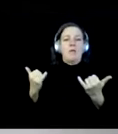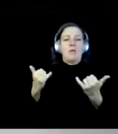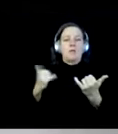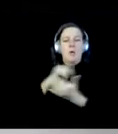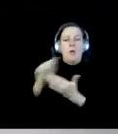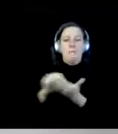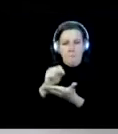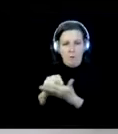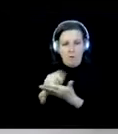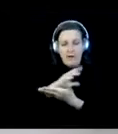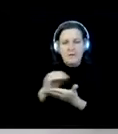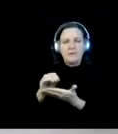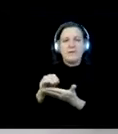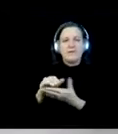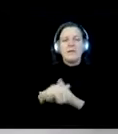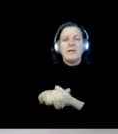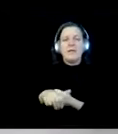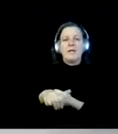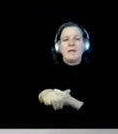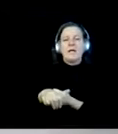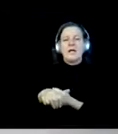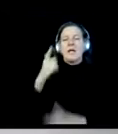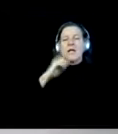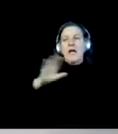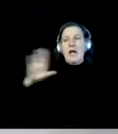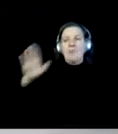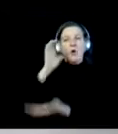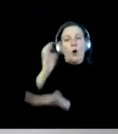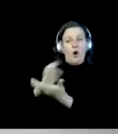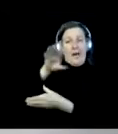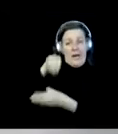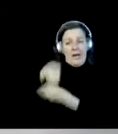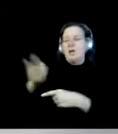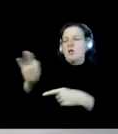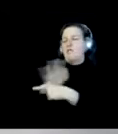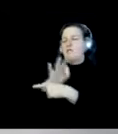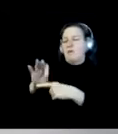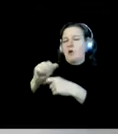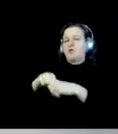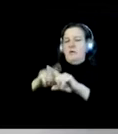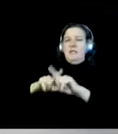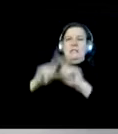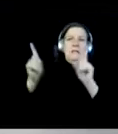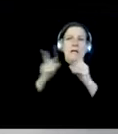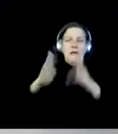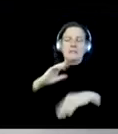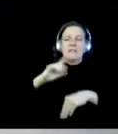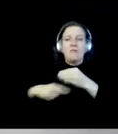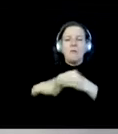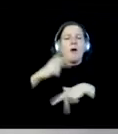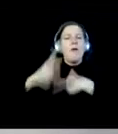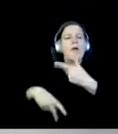like I think her image in there functions in a sort of different section about the kind of like